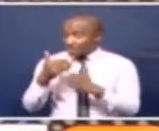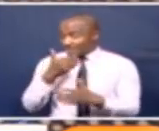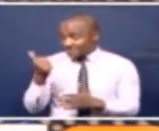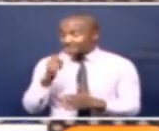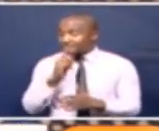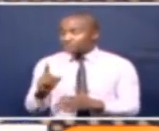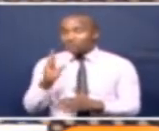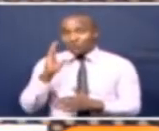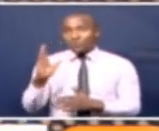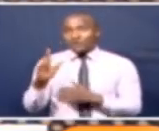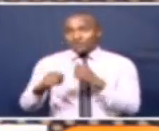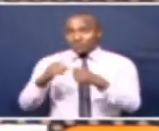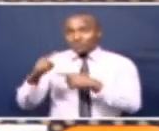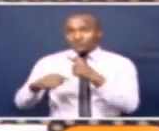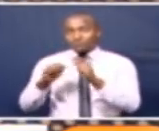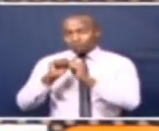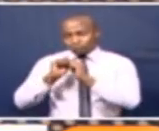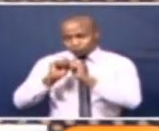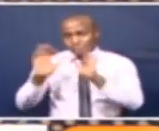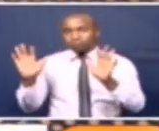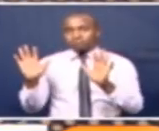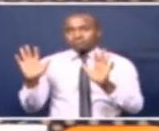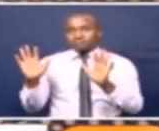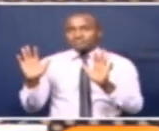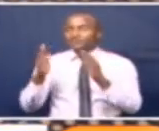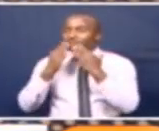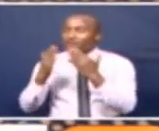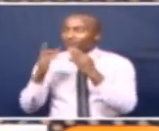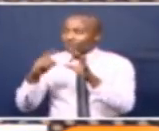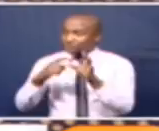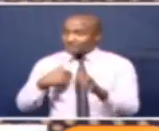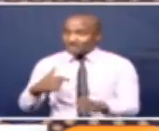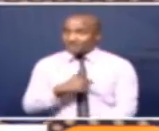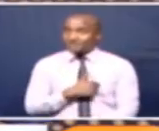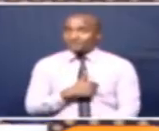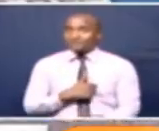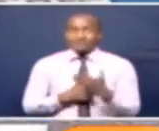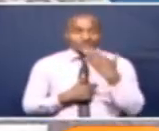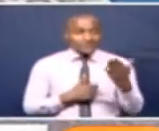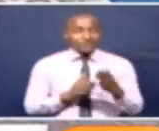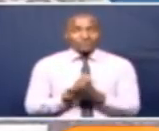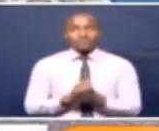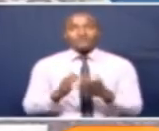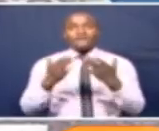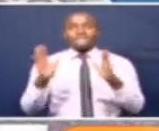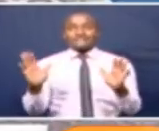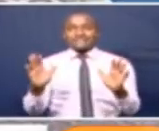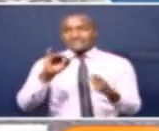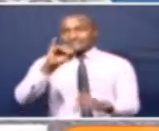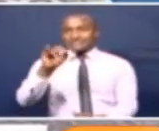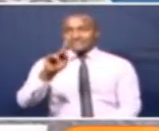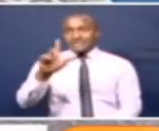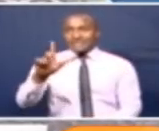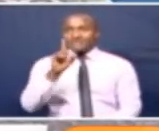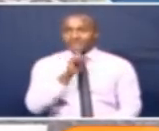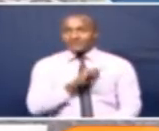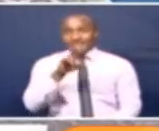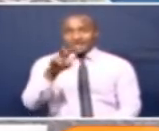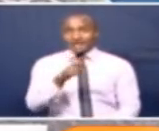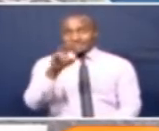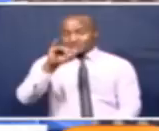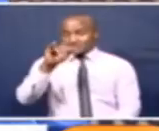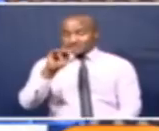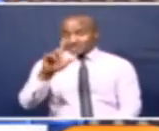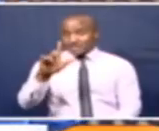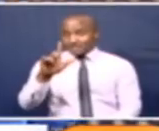you'll continue to shine very, very high. Thanks for joining us, Golda. Thank you. That's it on JK Live. The hashtag is JK